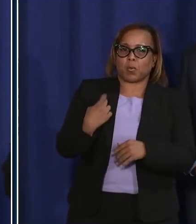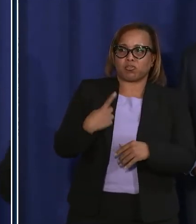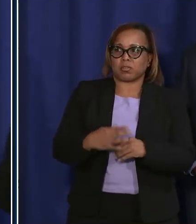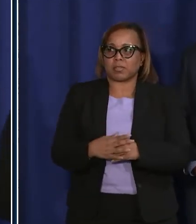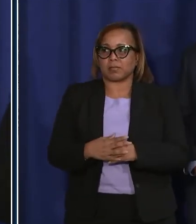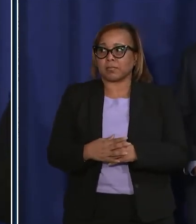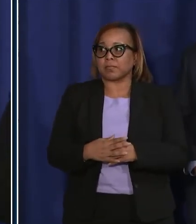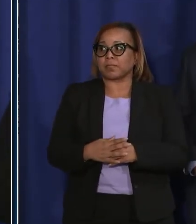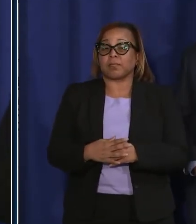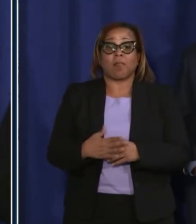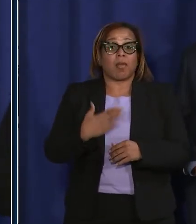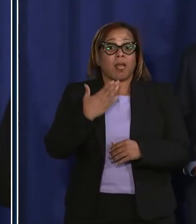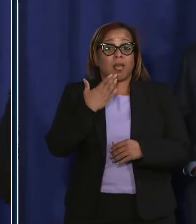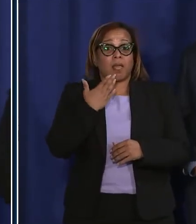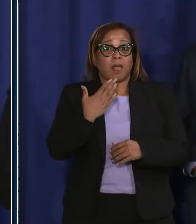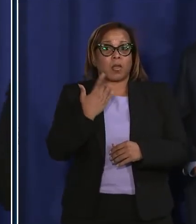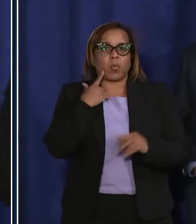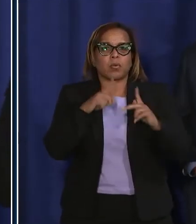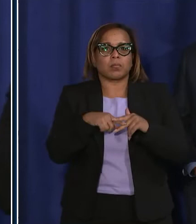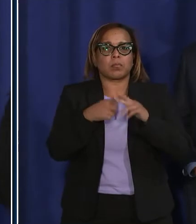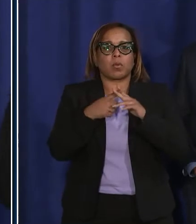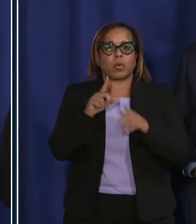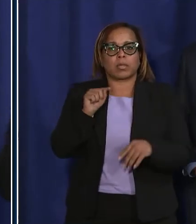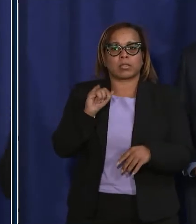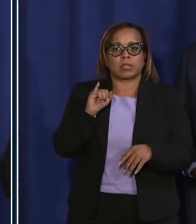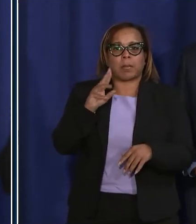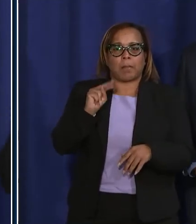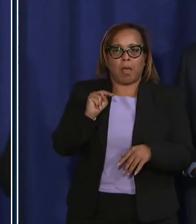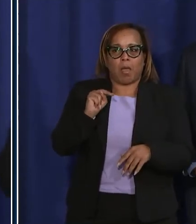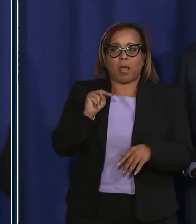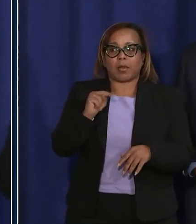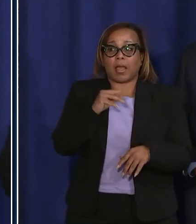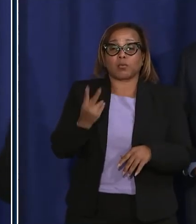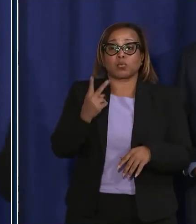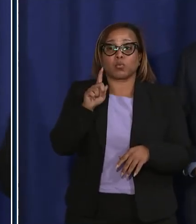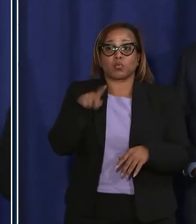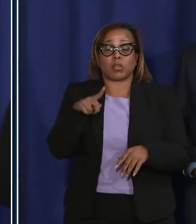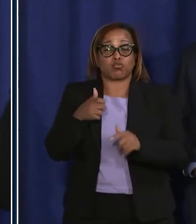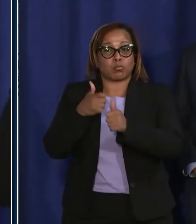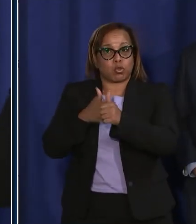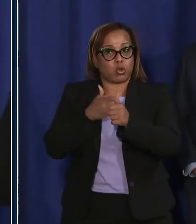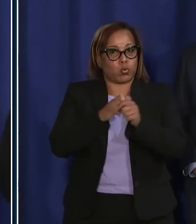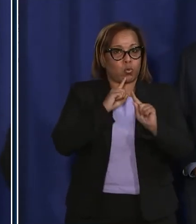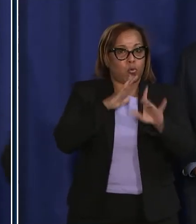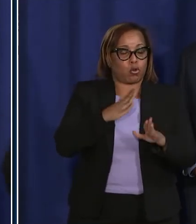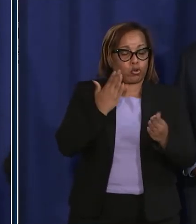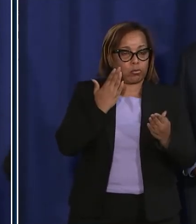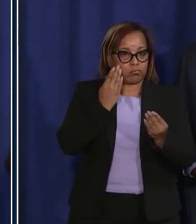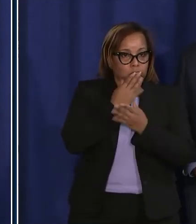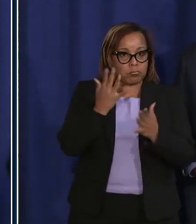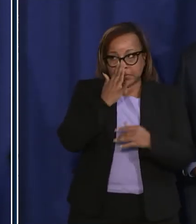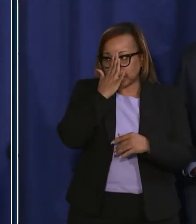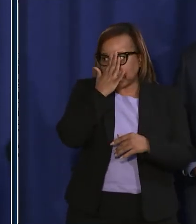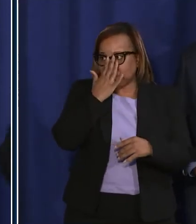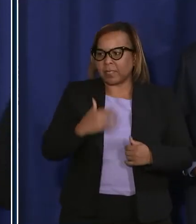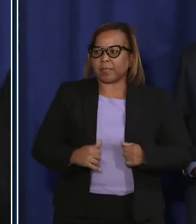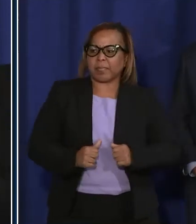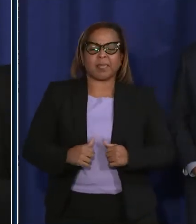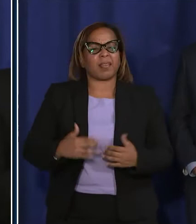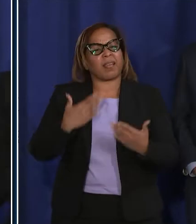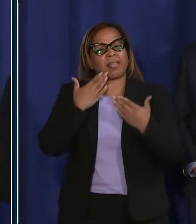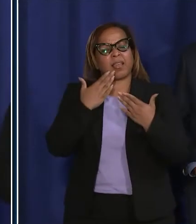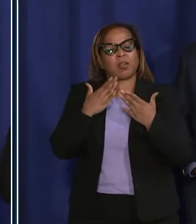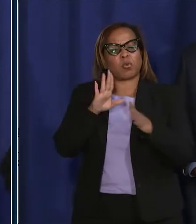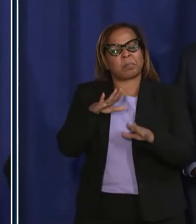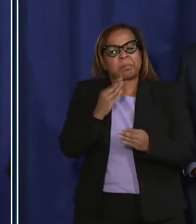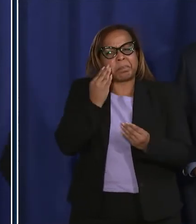questions. Thanks a lot, Mayor. We're going to get off with Tamam Bradley up front, and 2 questions per reporters, ladies and gentlemen. Thank you. Mayor, thanks very much. Can